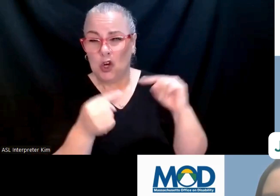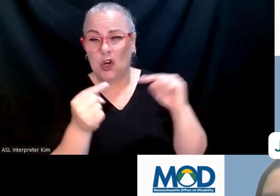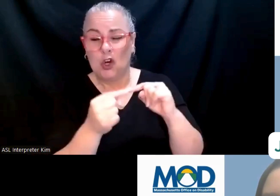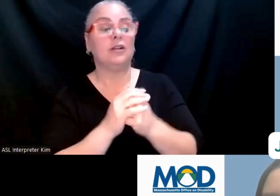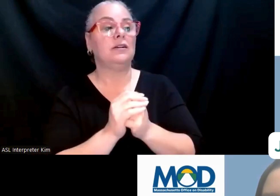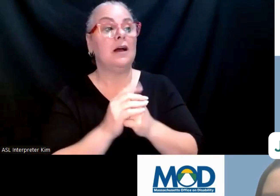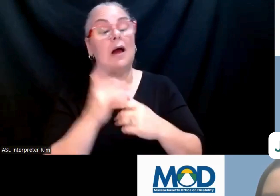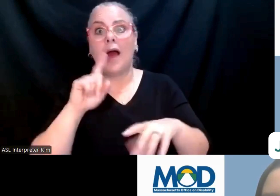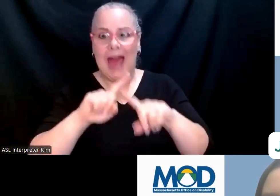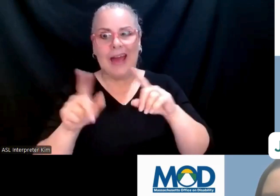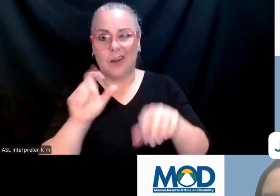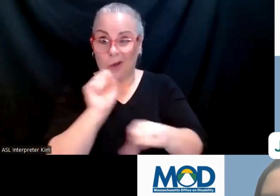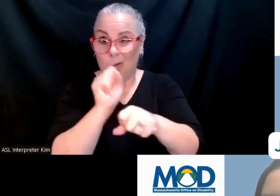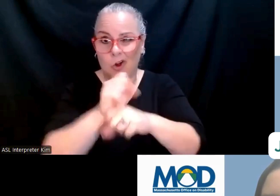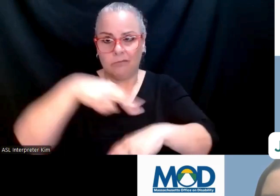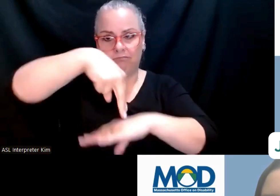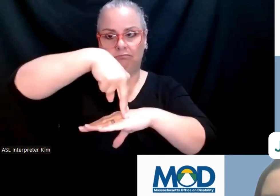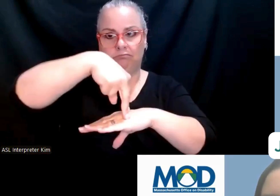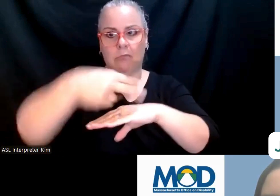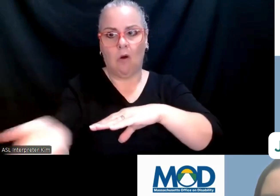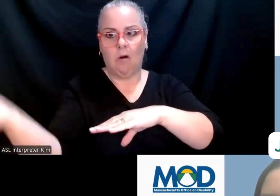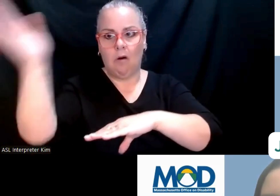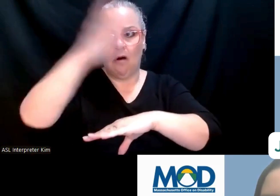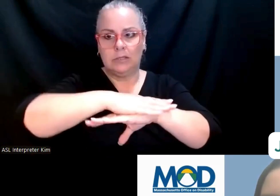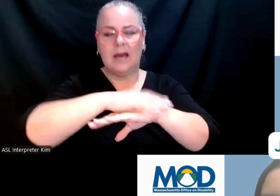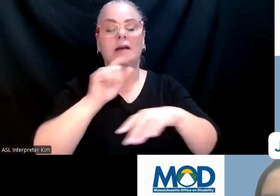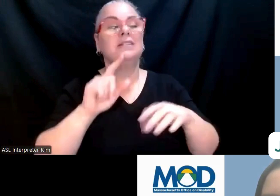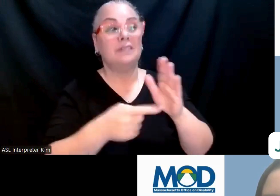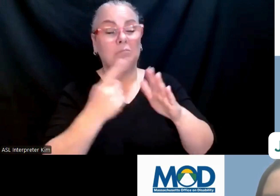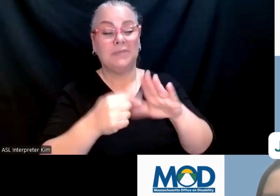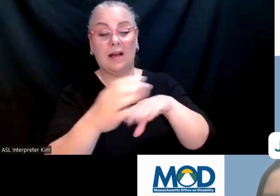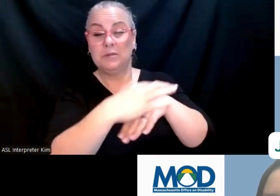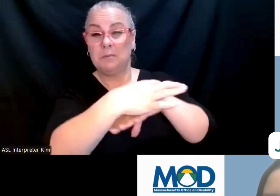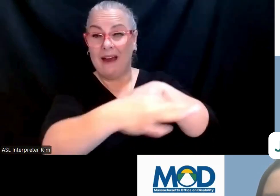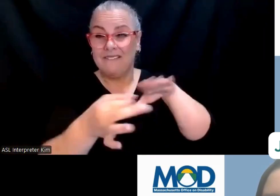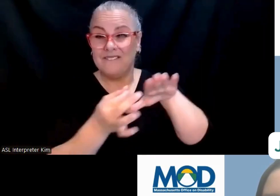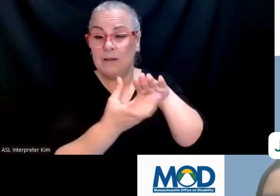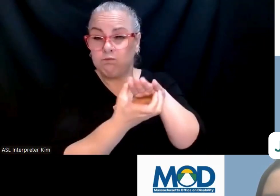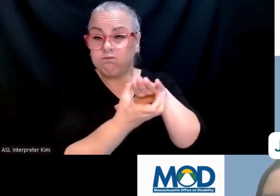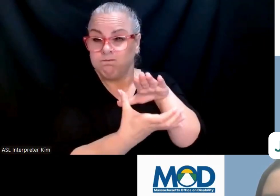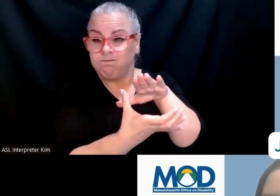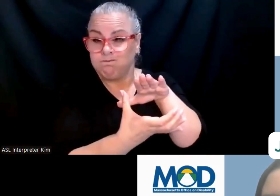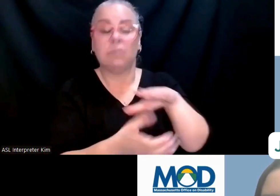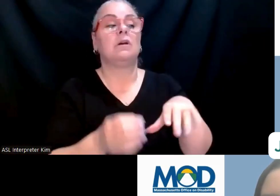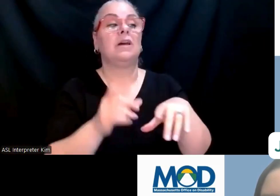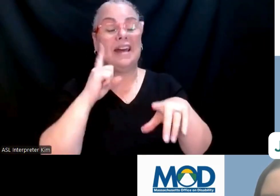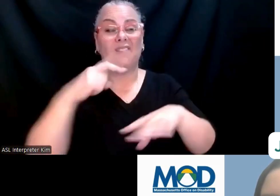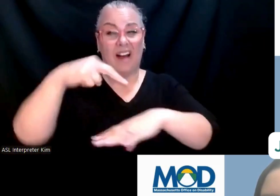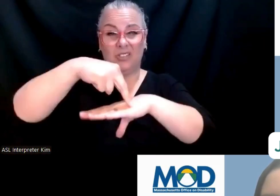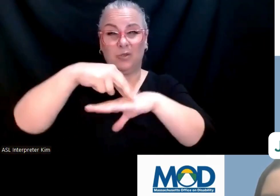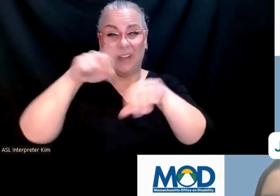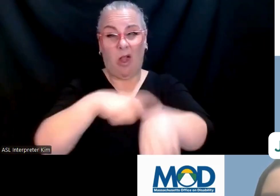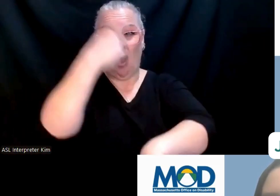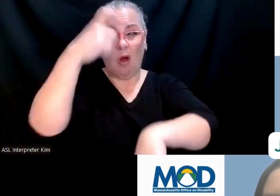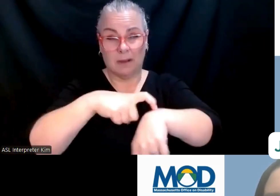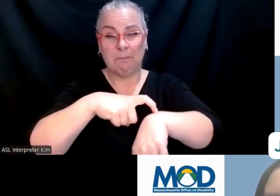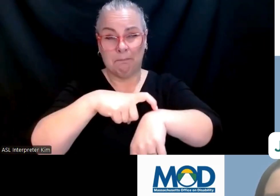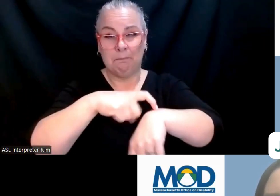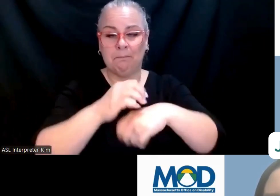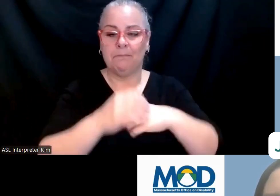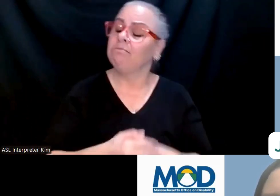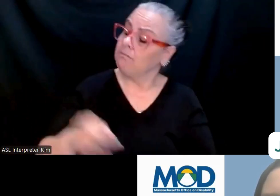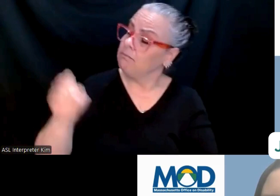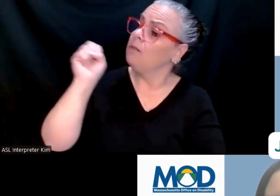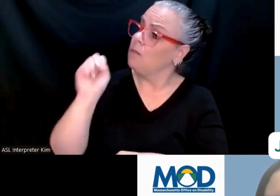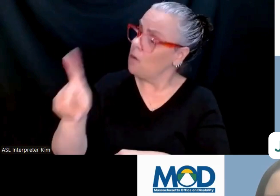has me standing a lot, my feet swell and I hurt, and when I have to stand for a long time.